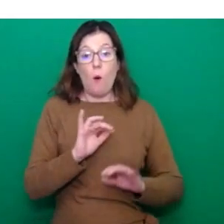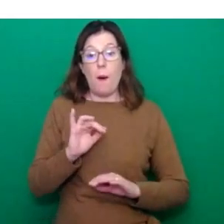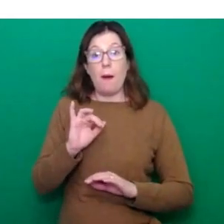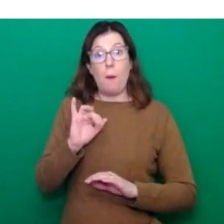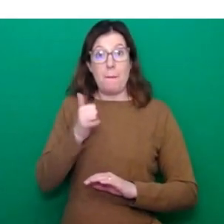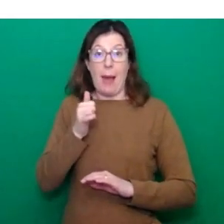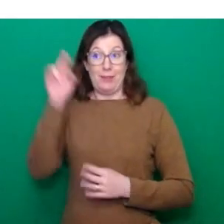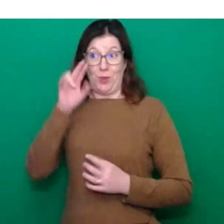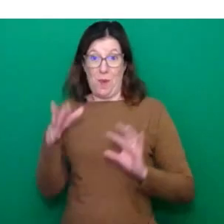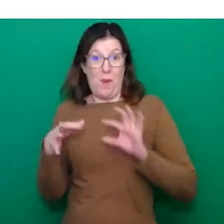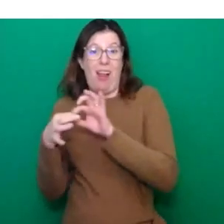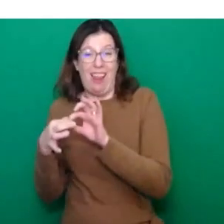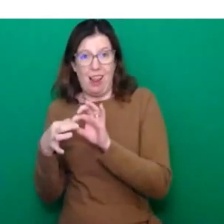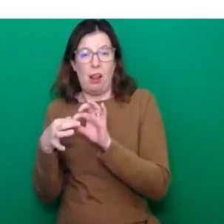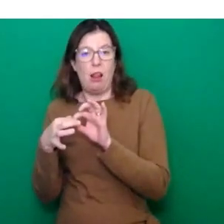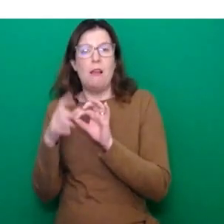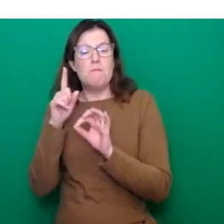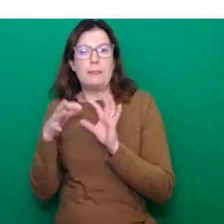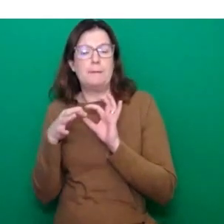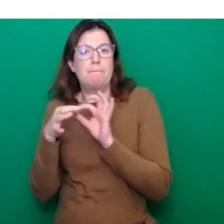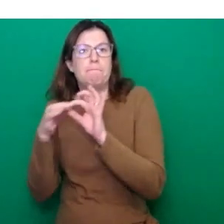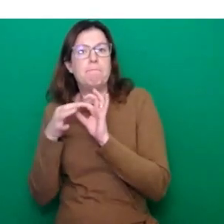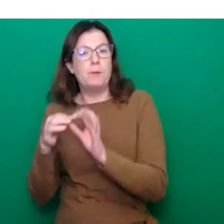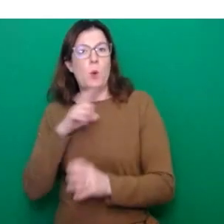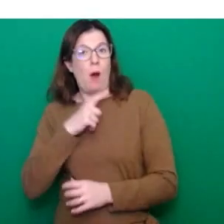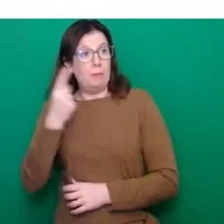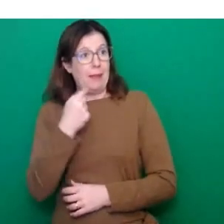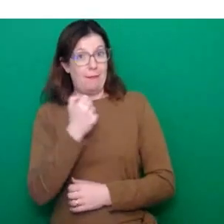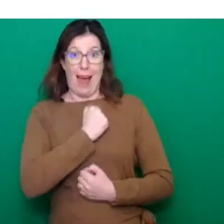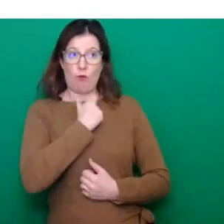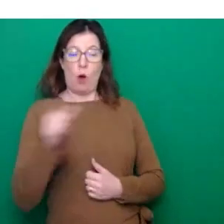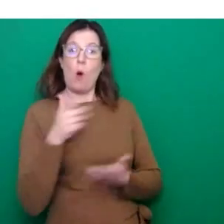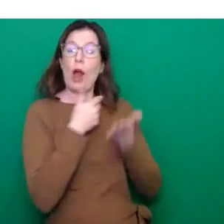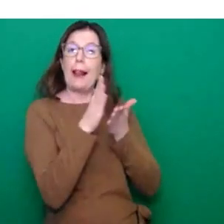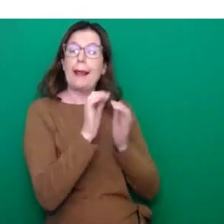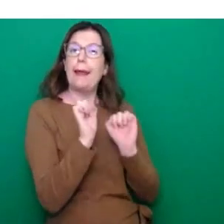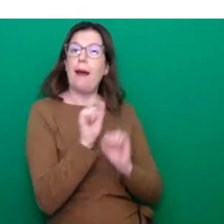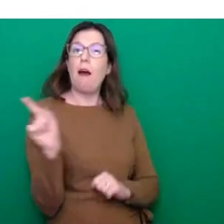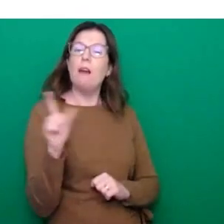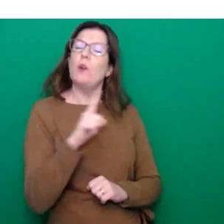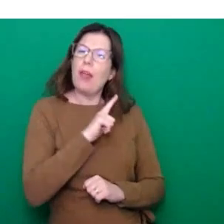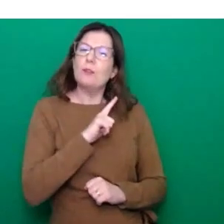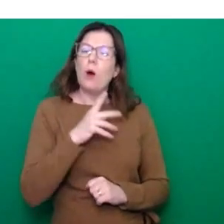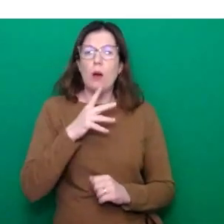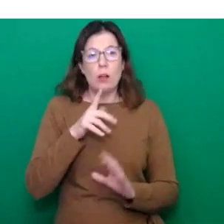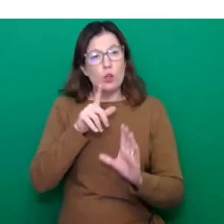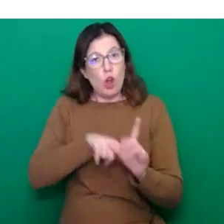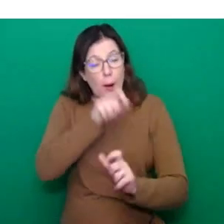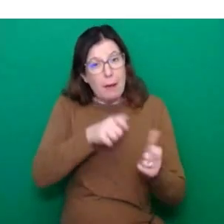as well because they're not particularly sure what it is that we do. So we do try our best to kind of support the school as well as our young people.